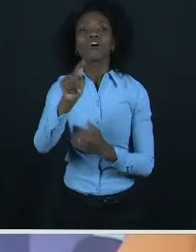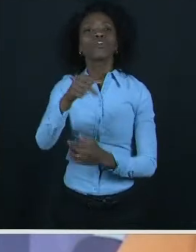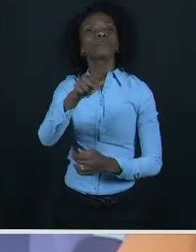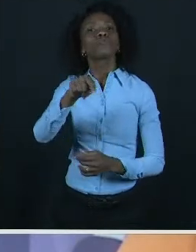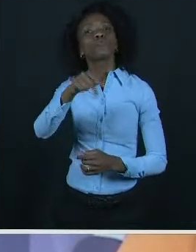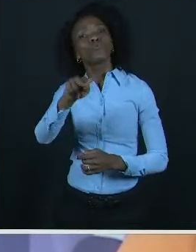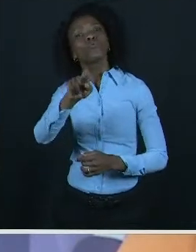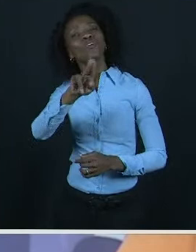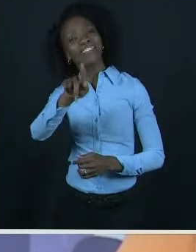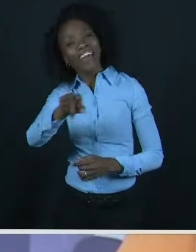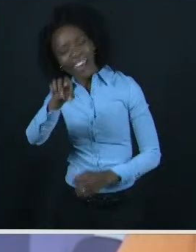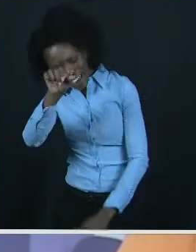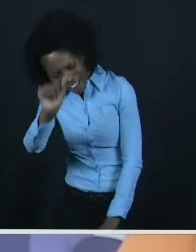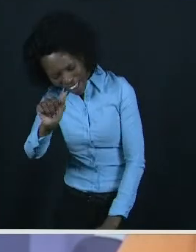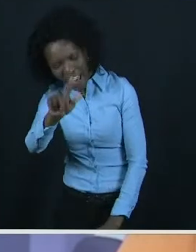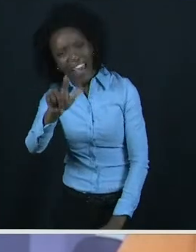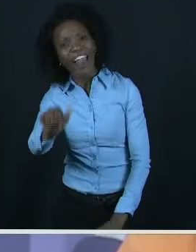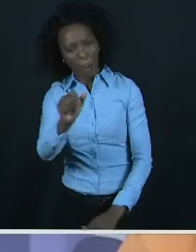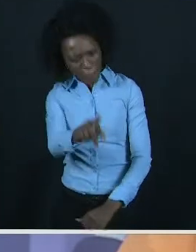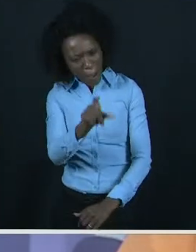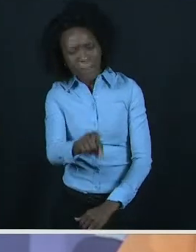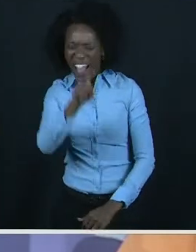around more, they must be properly